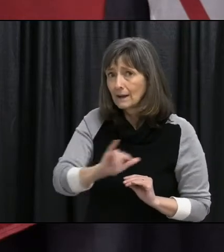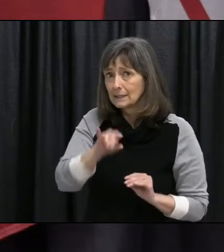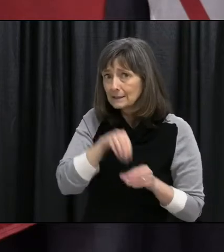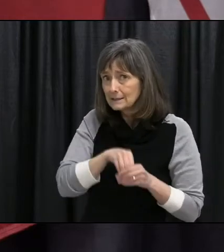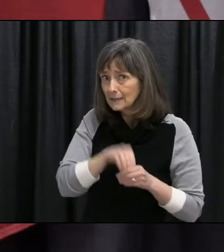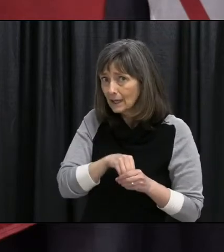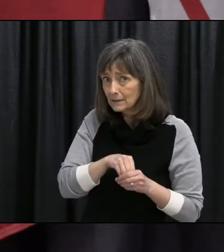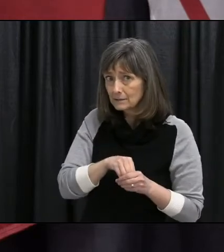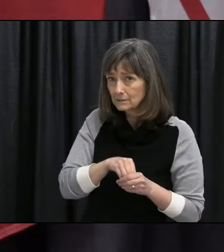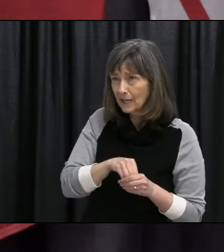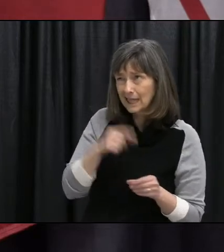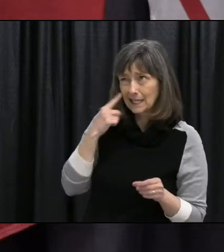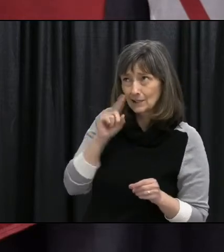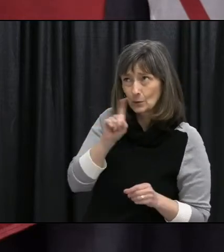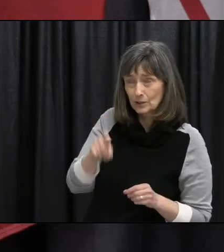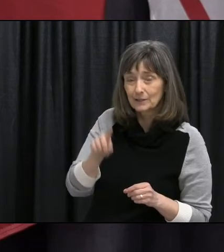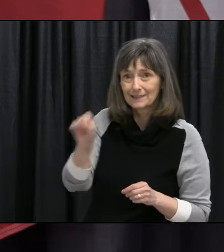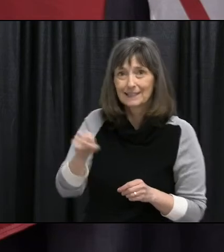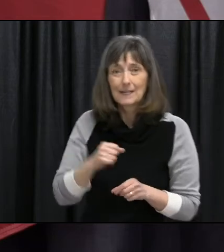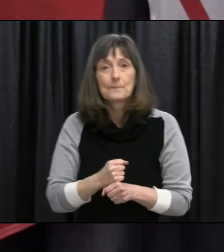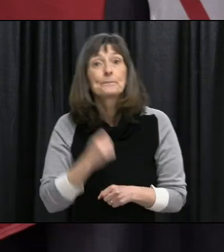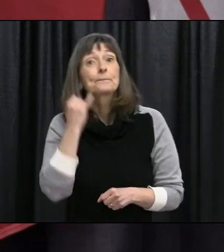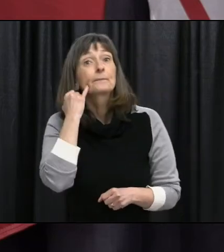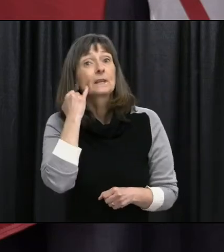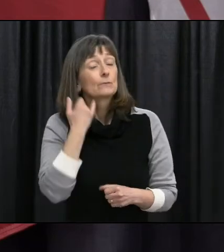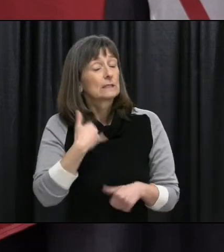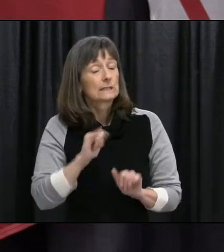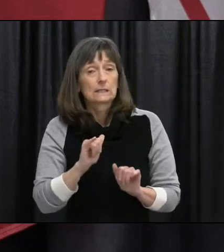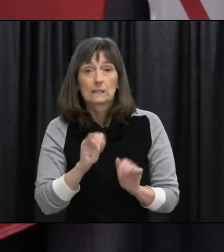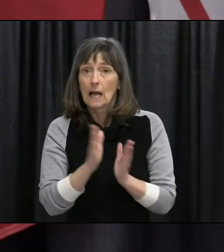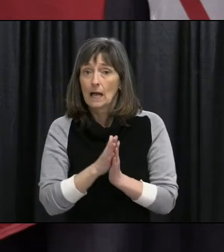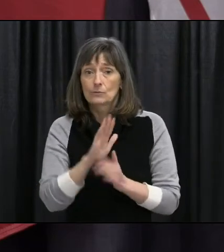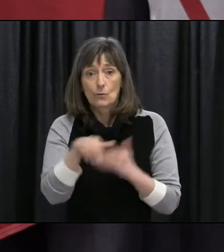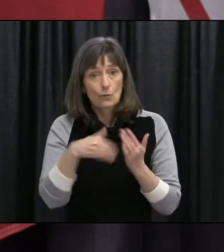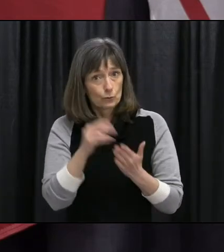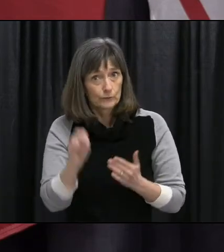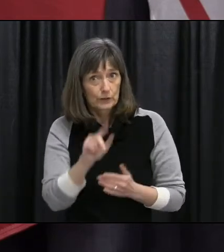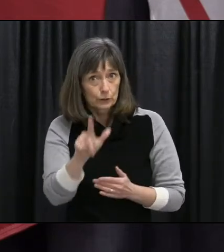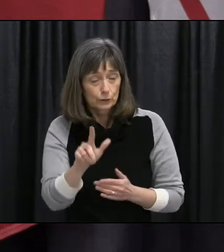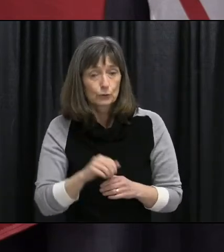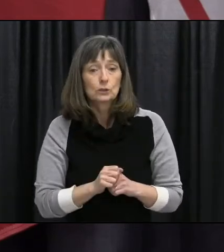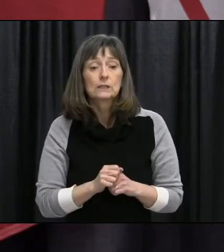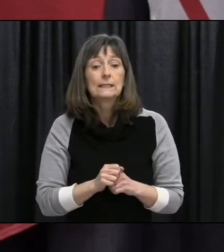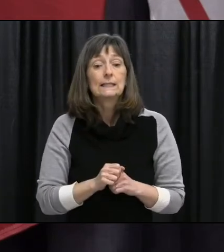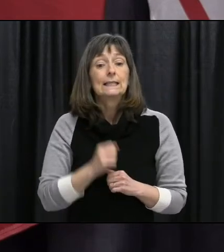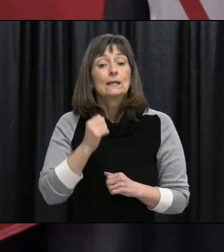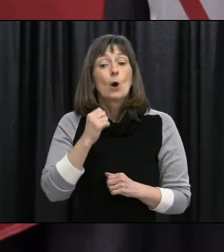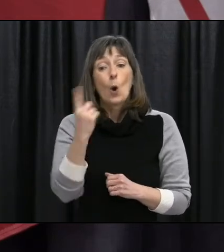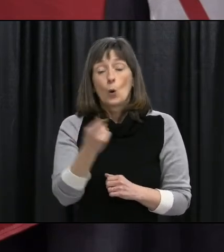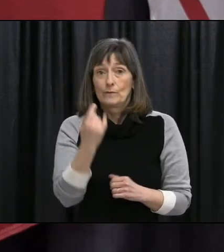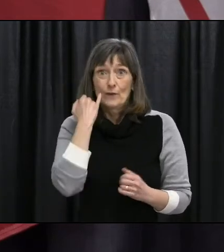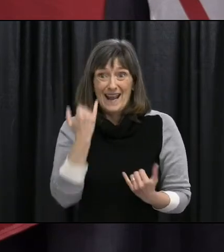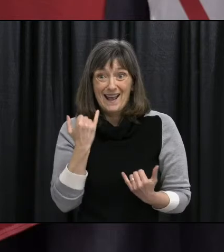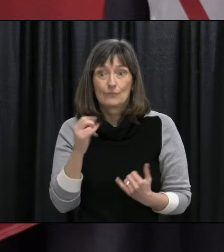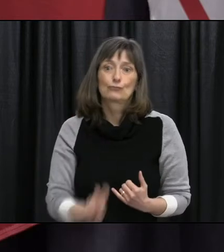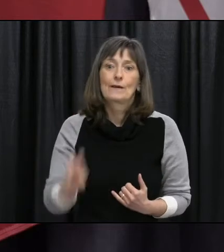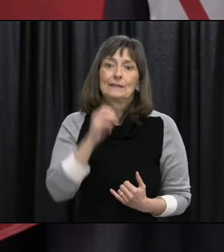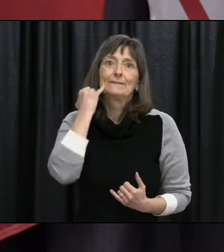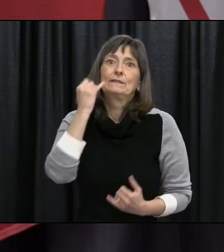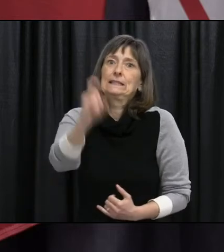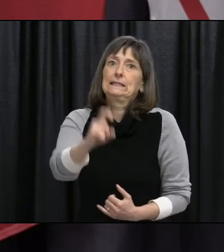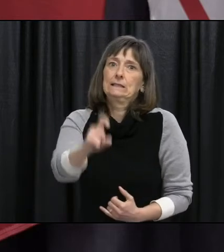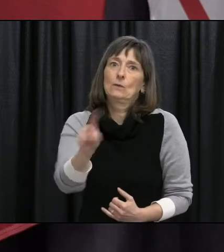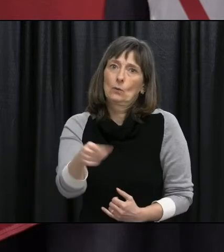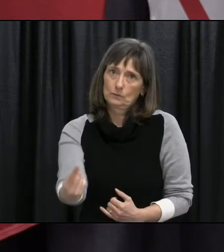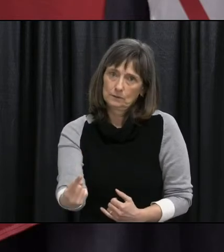was, of course, we want to still ask for Newfoundlanders and Labradorians to travel only when necessary. From the accommodations point